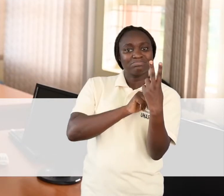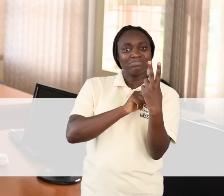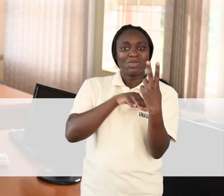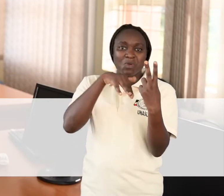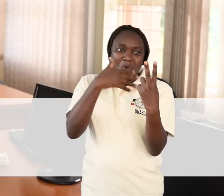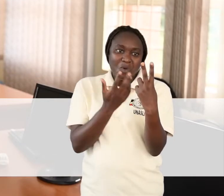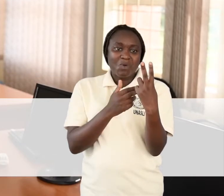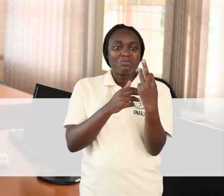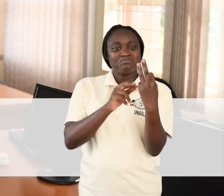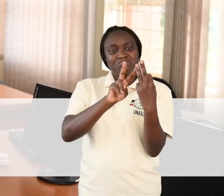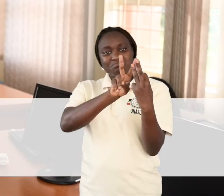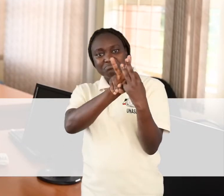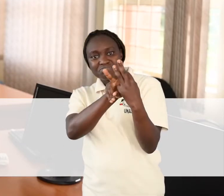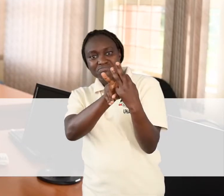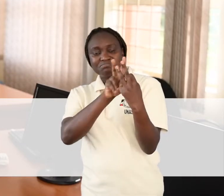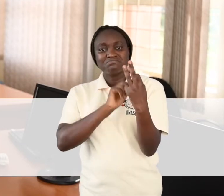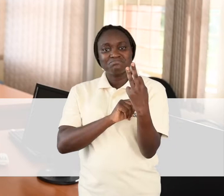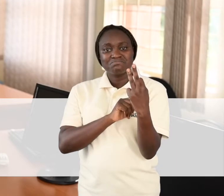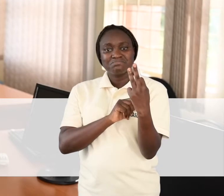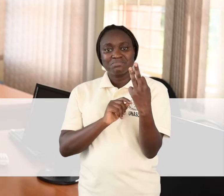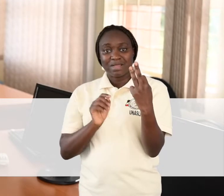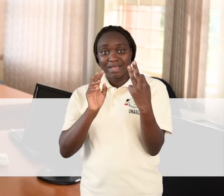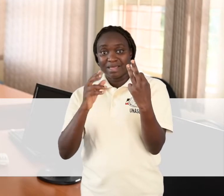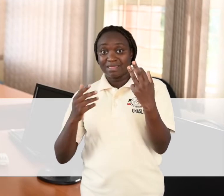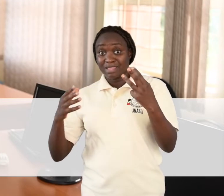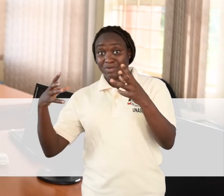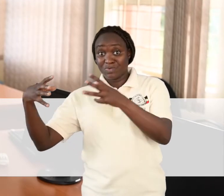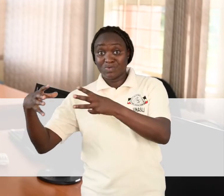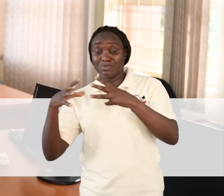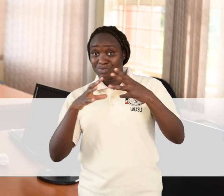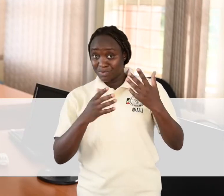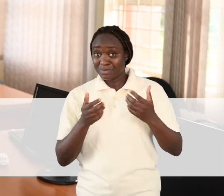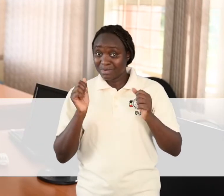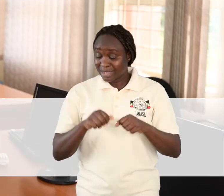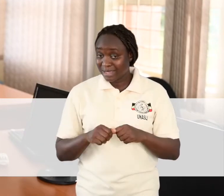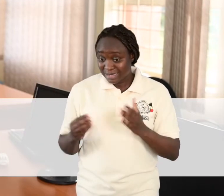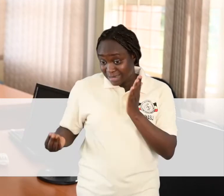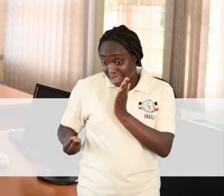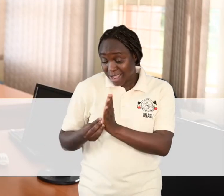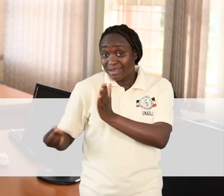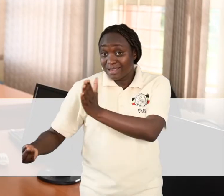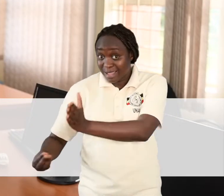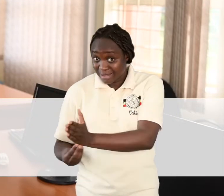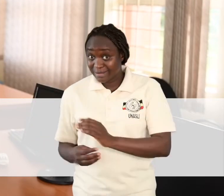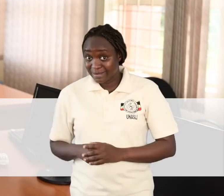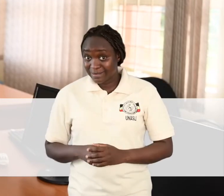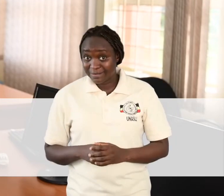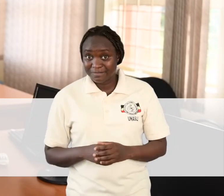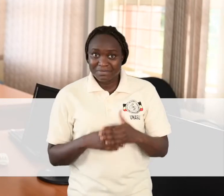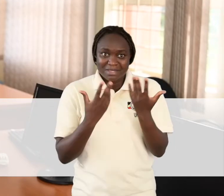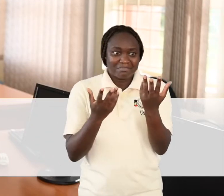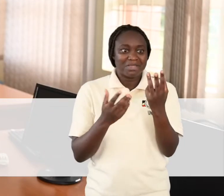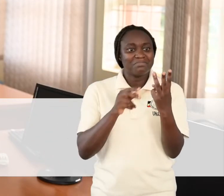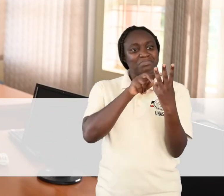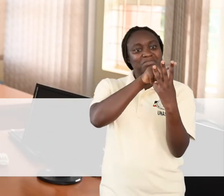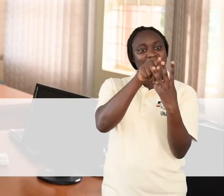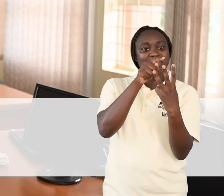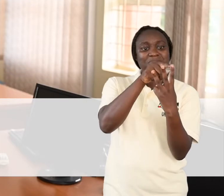were 3. So we can bring our pen, then the